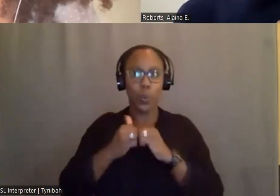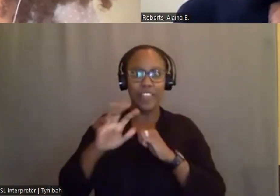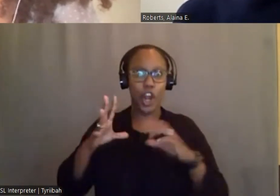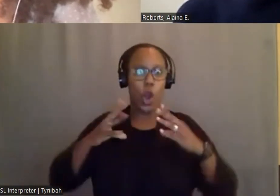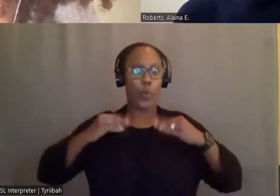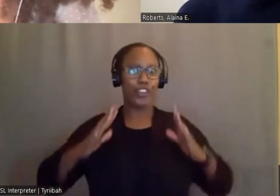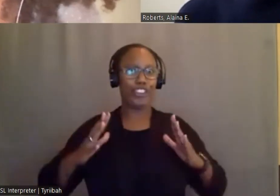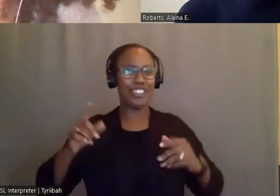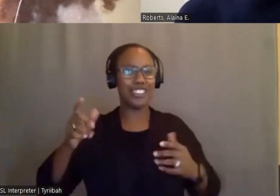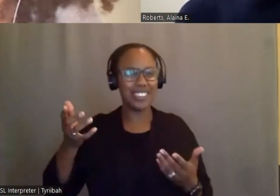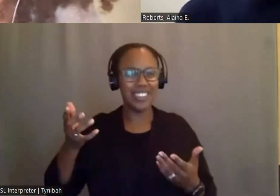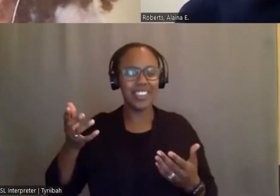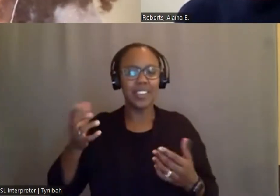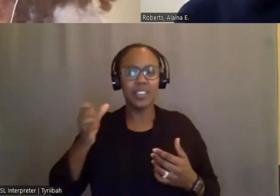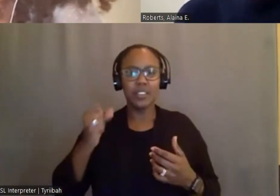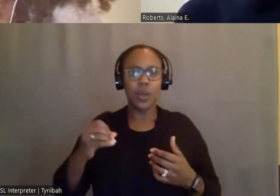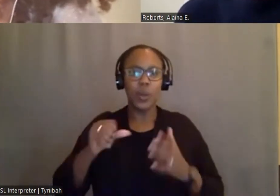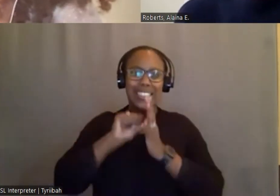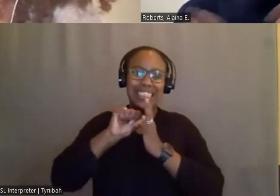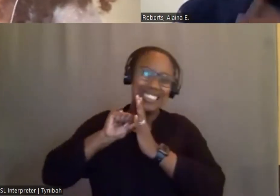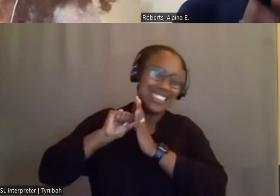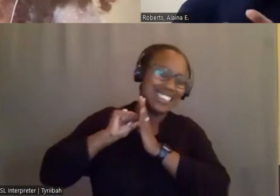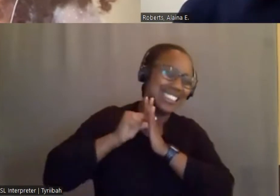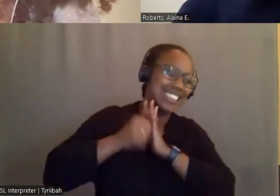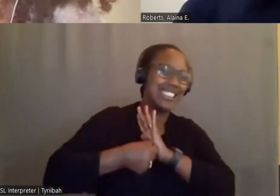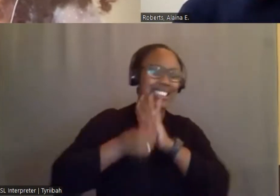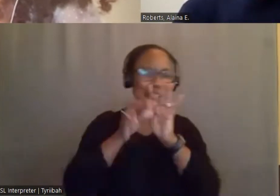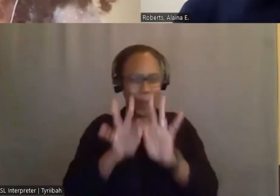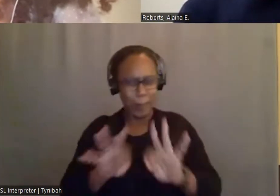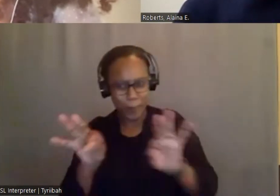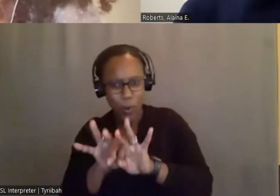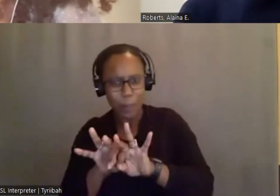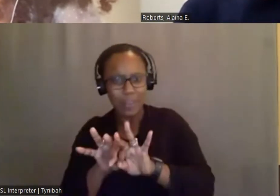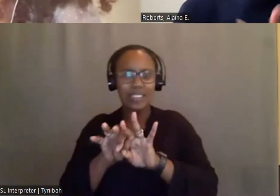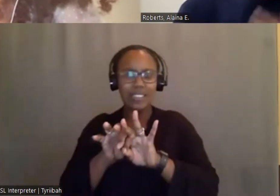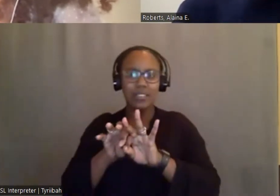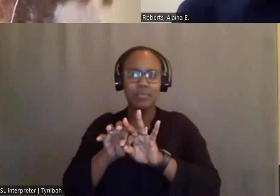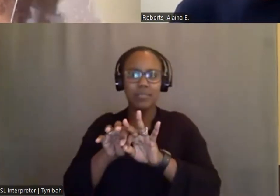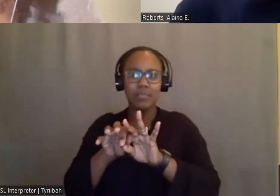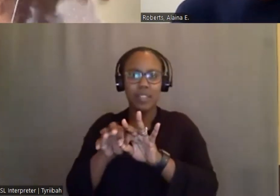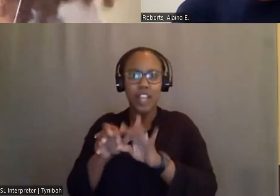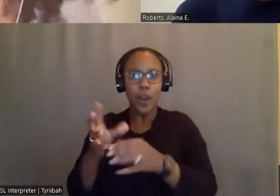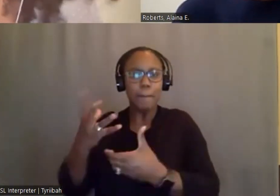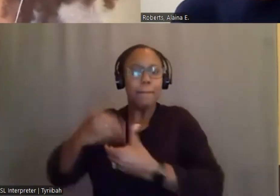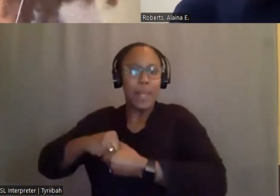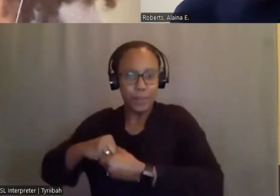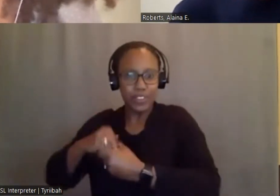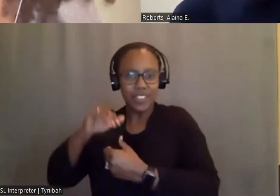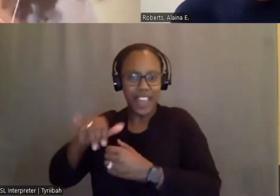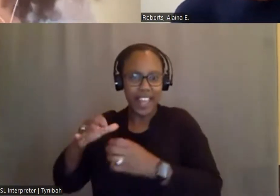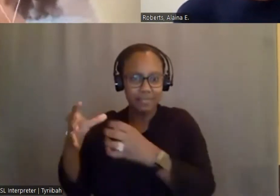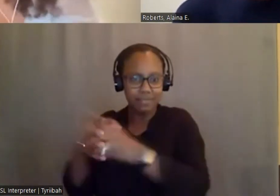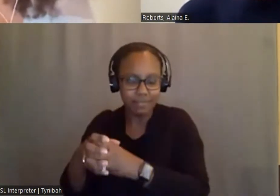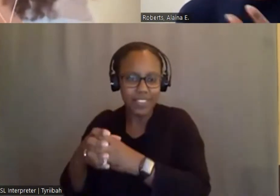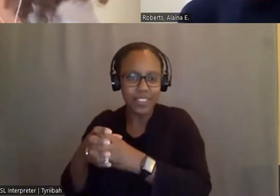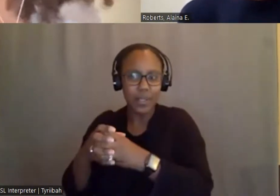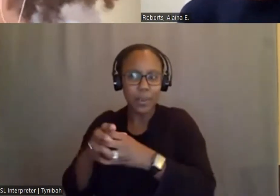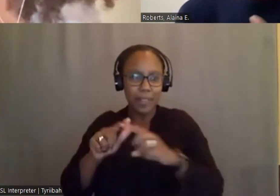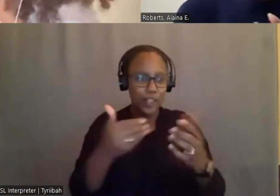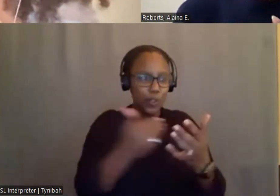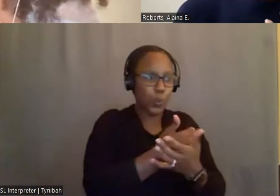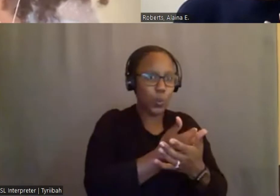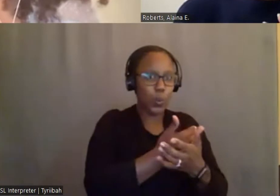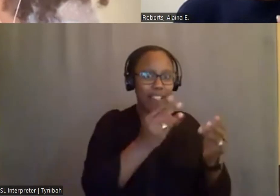membership in that nation, but also how that new land is their home, just as we would think of it as Native Americans' new